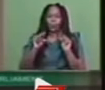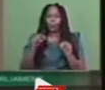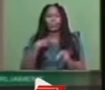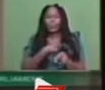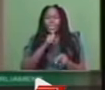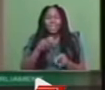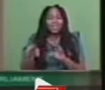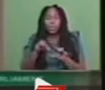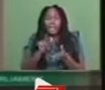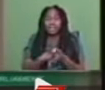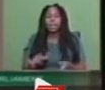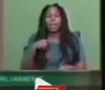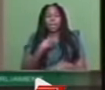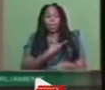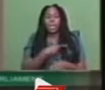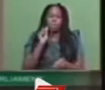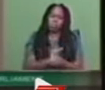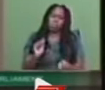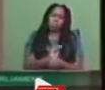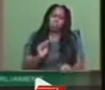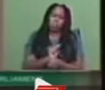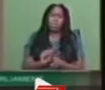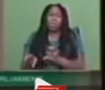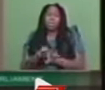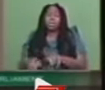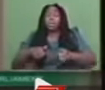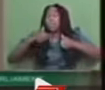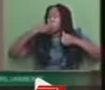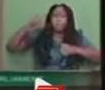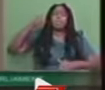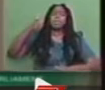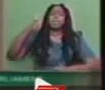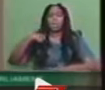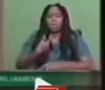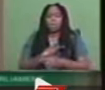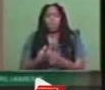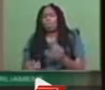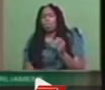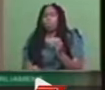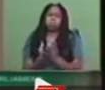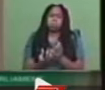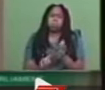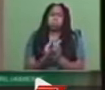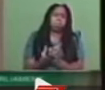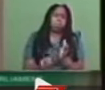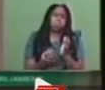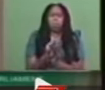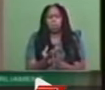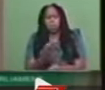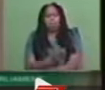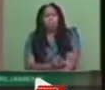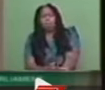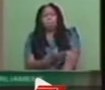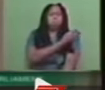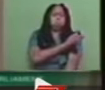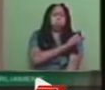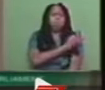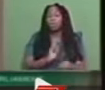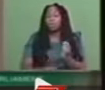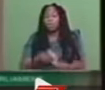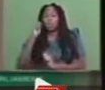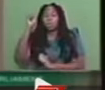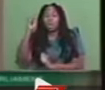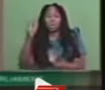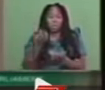grow the economy from $141.2 billion at current market prices in fiscal 2010. We grew